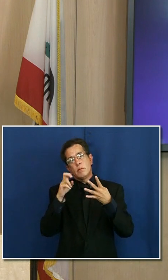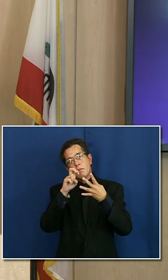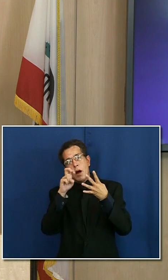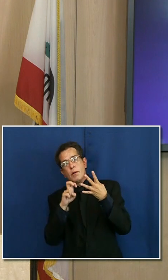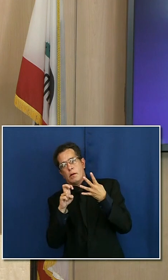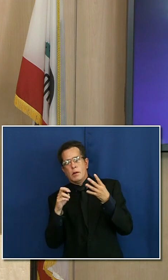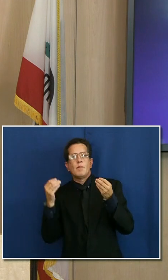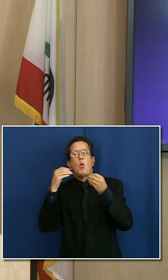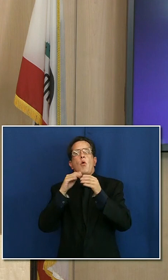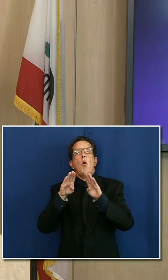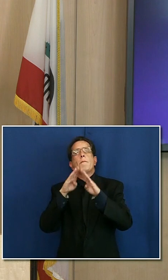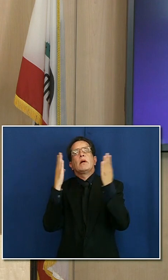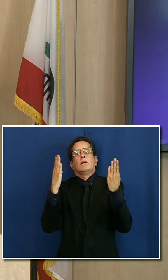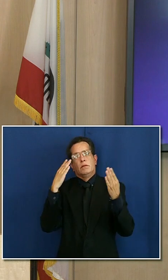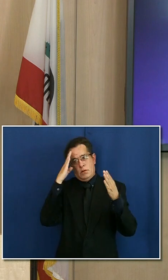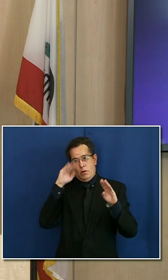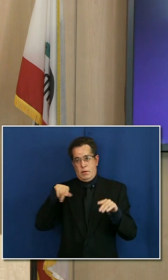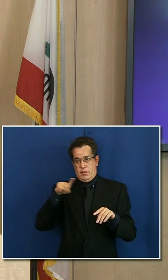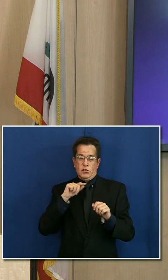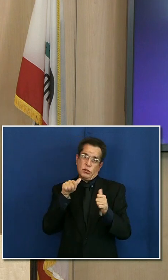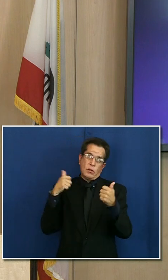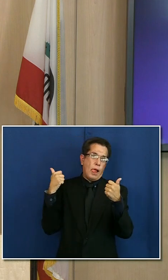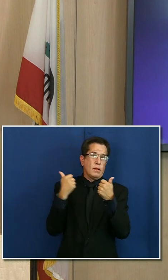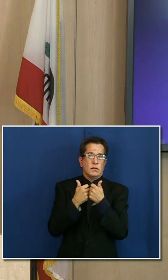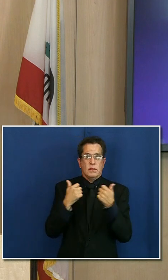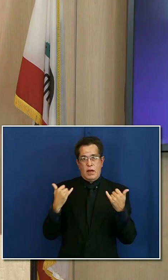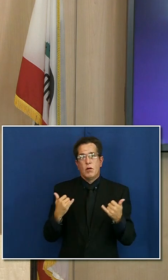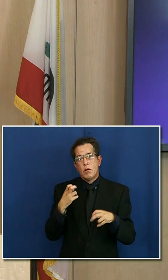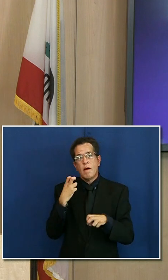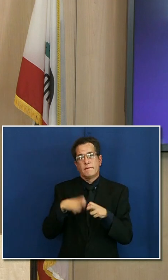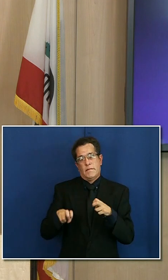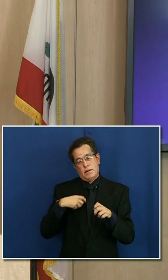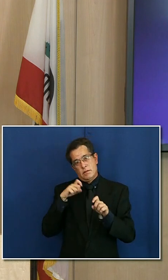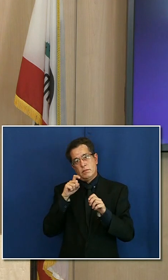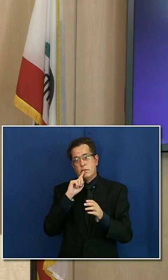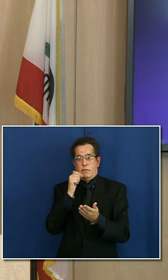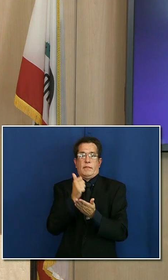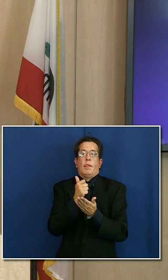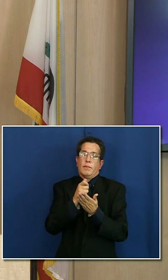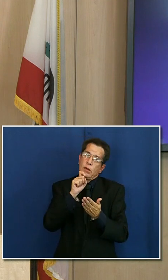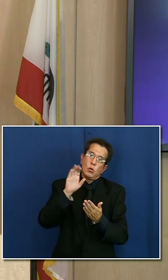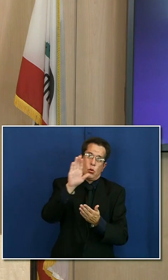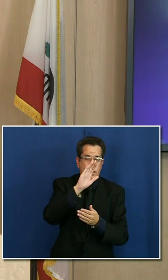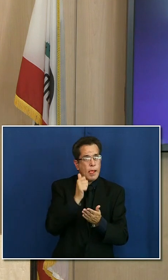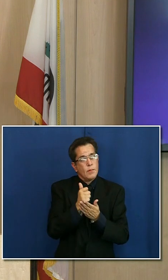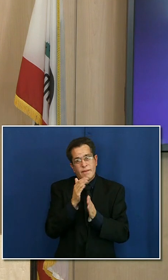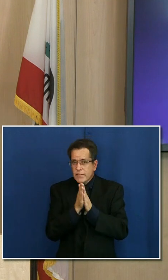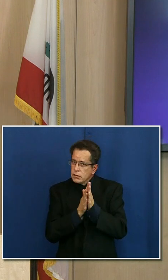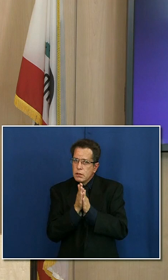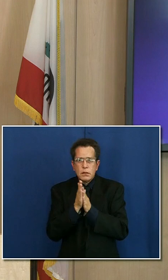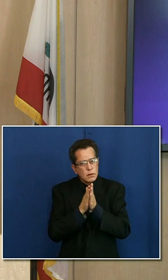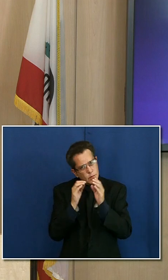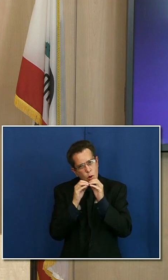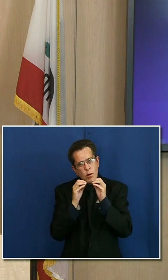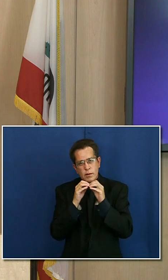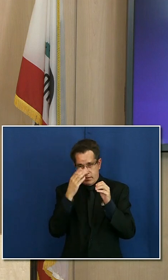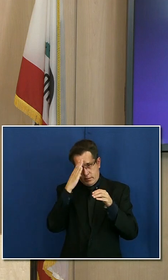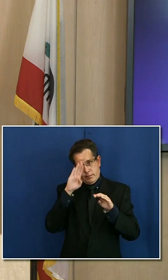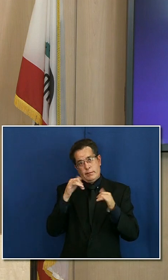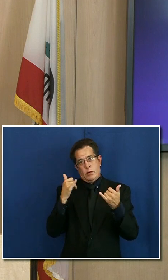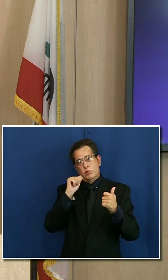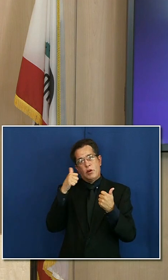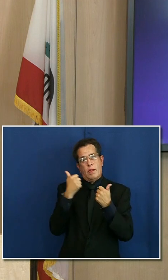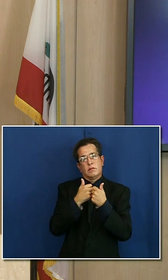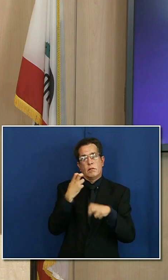take seriously the challenge in front of us, and we continue to implore the public to remain vigilant in spite of all the challenges we